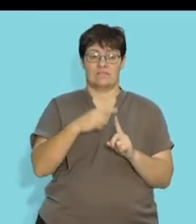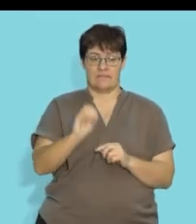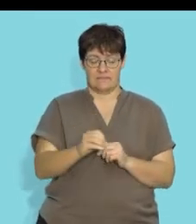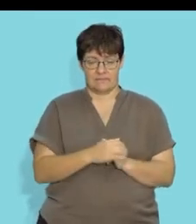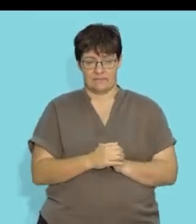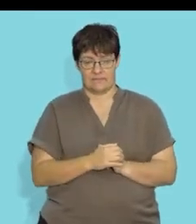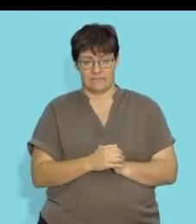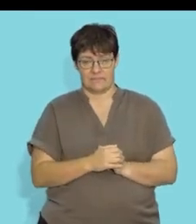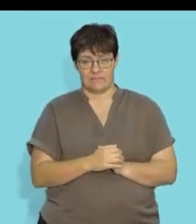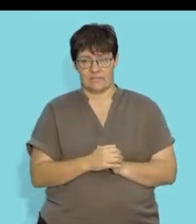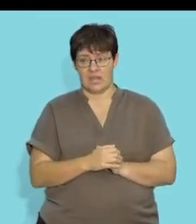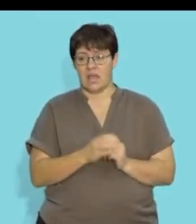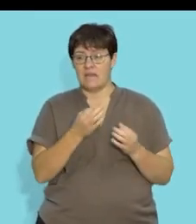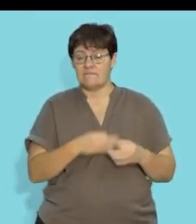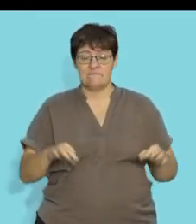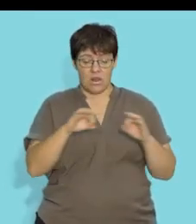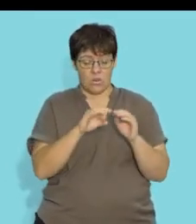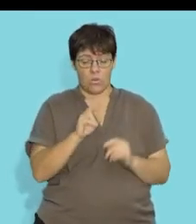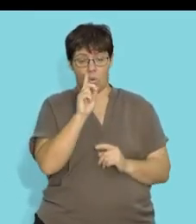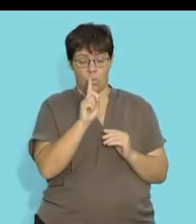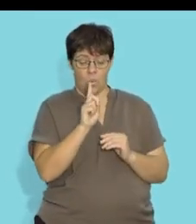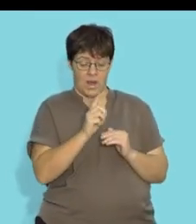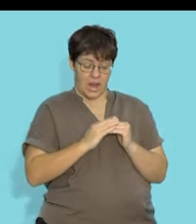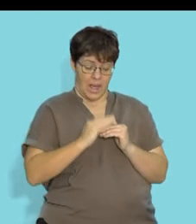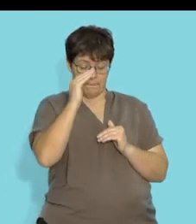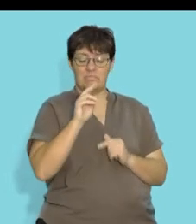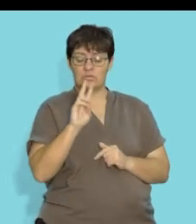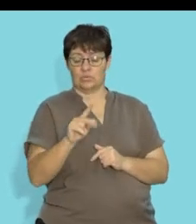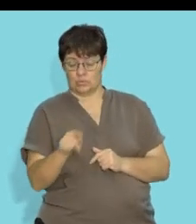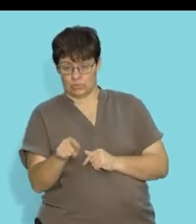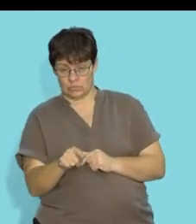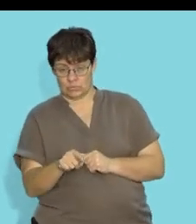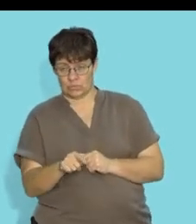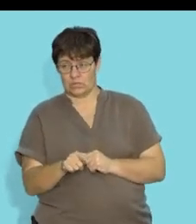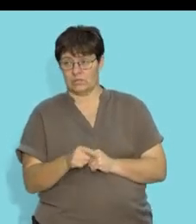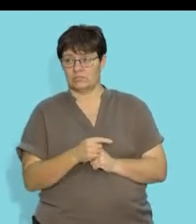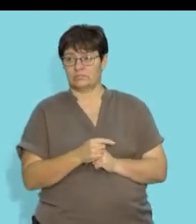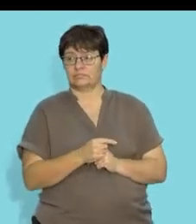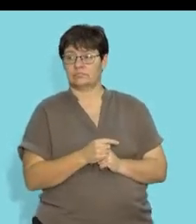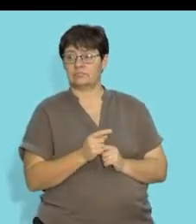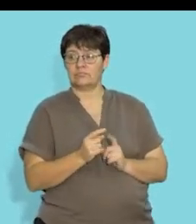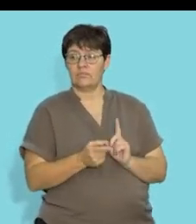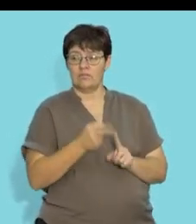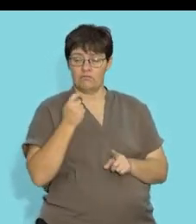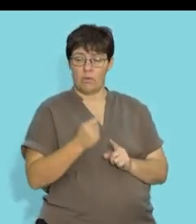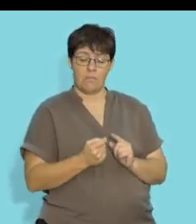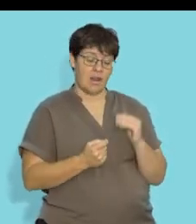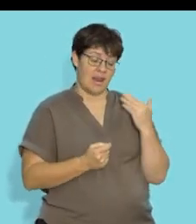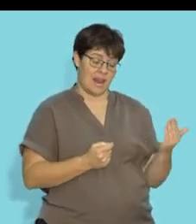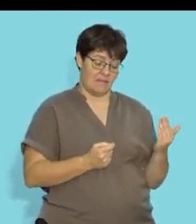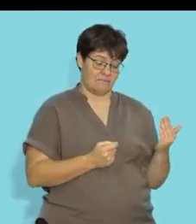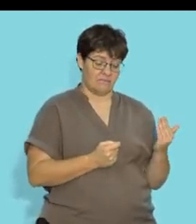was positive, when it was a value that is greater than 1, which was 2, the graph was